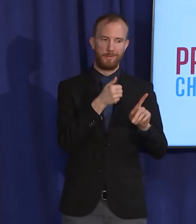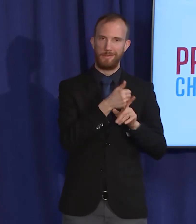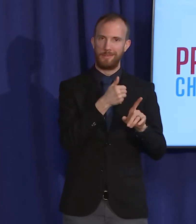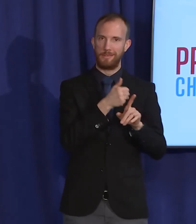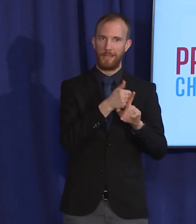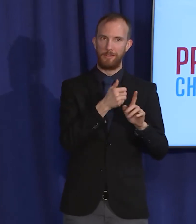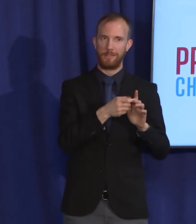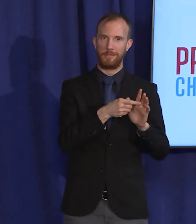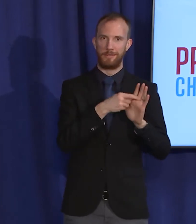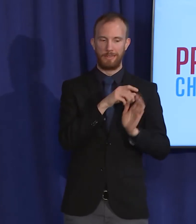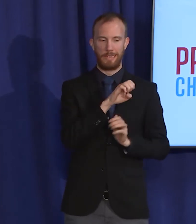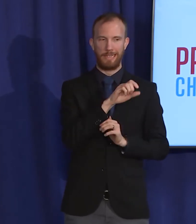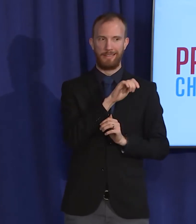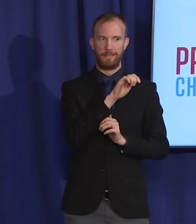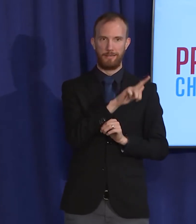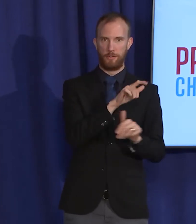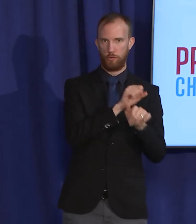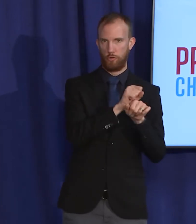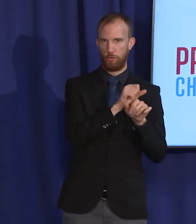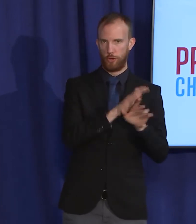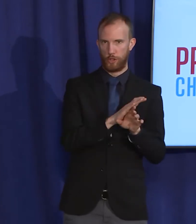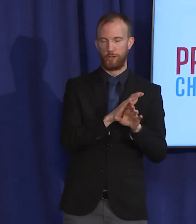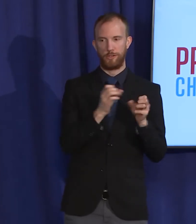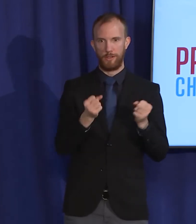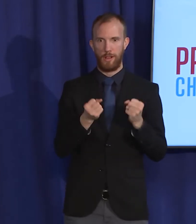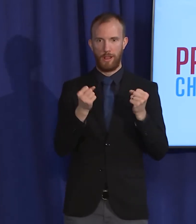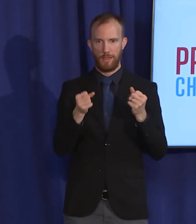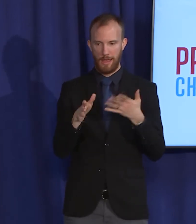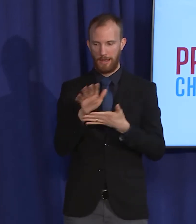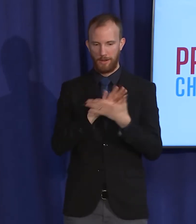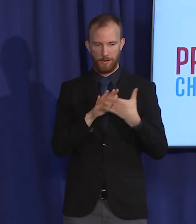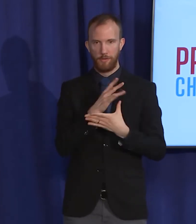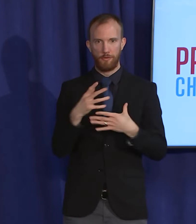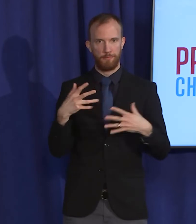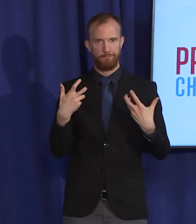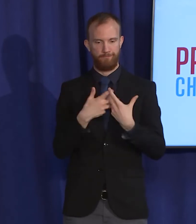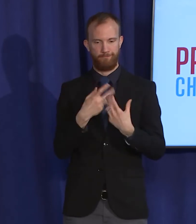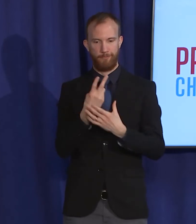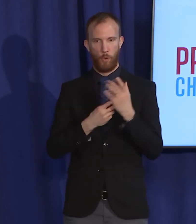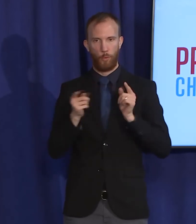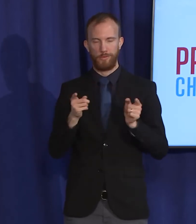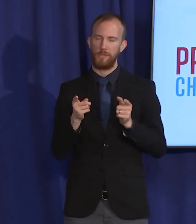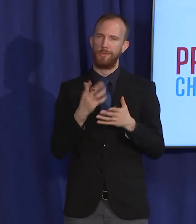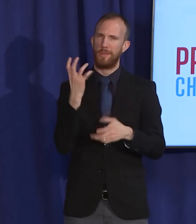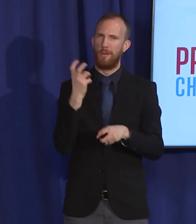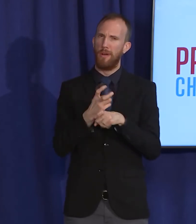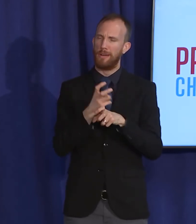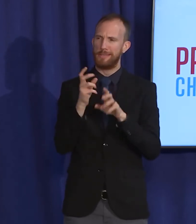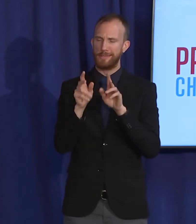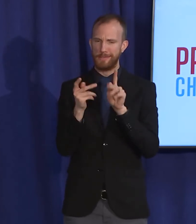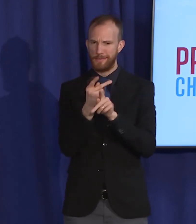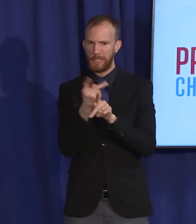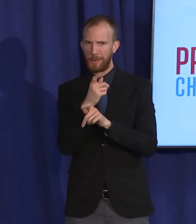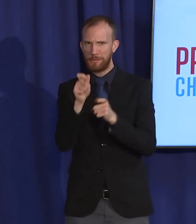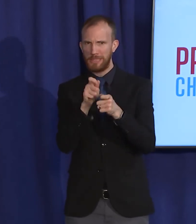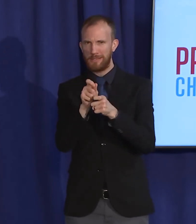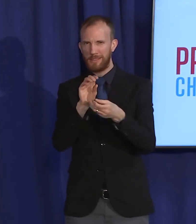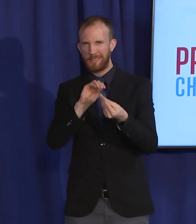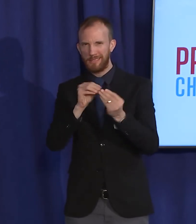become challenging to get very specific numbers on that. You know, we had already estimated with the state's 1B